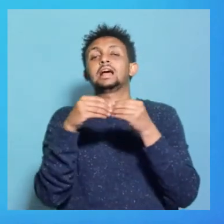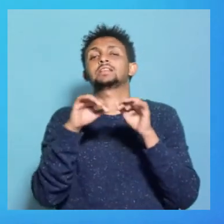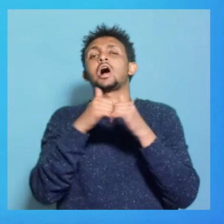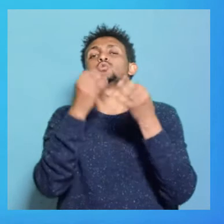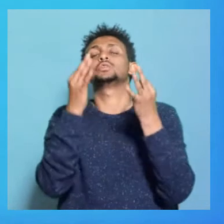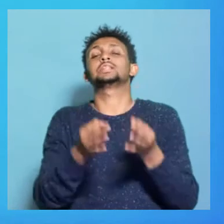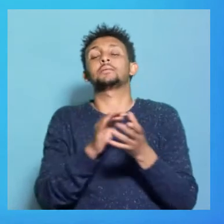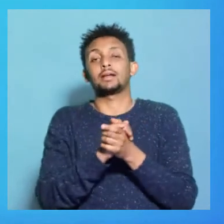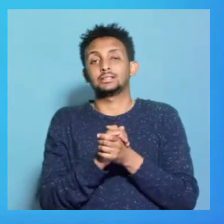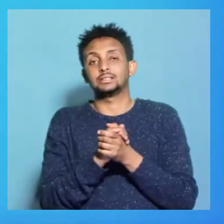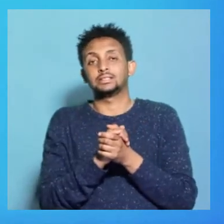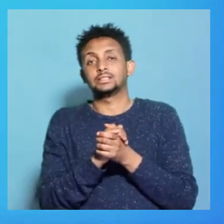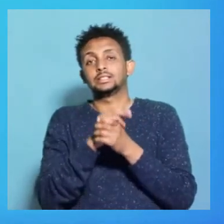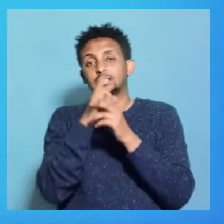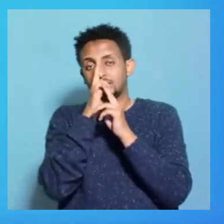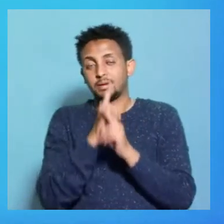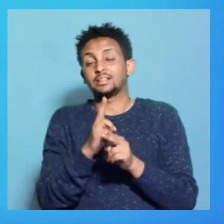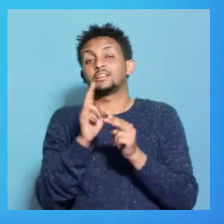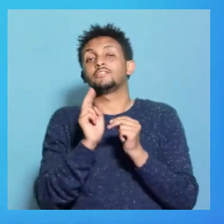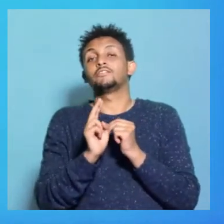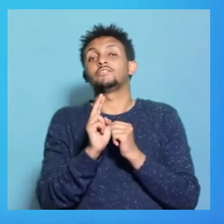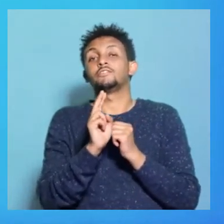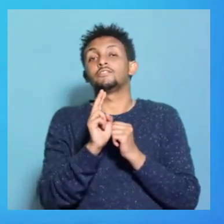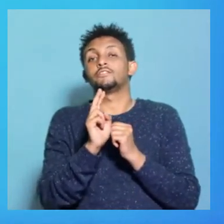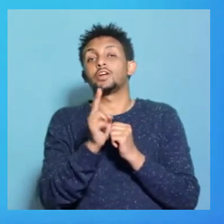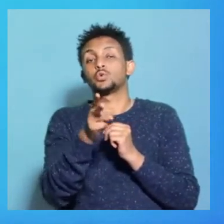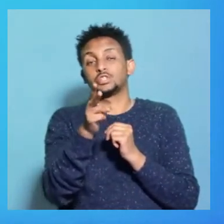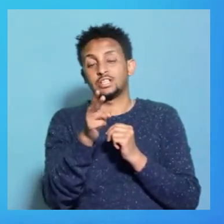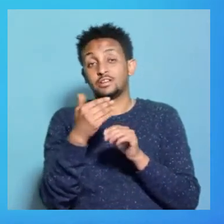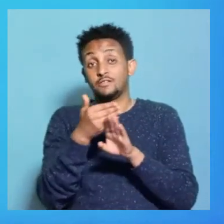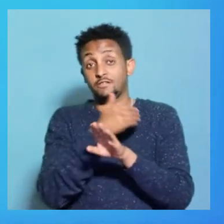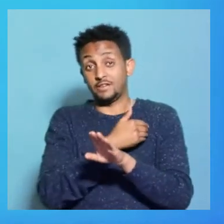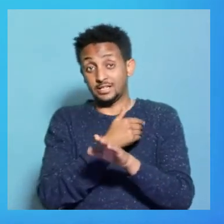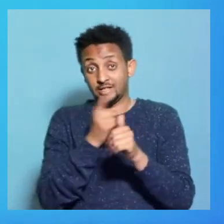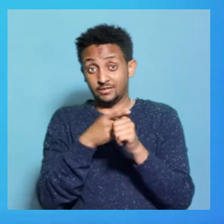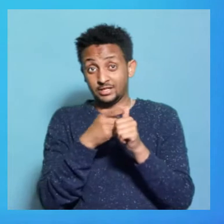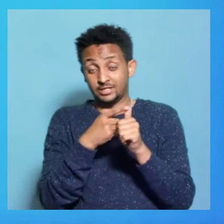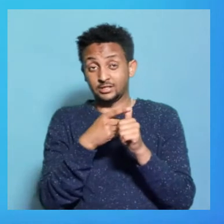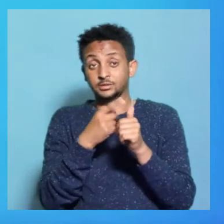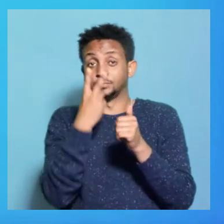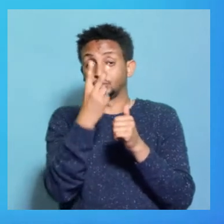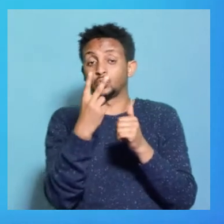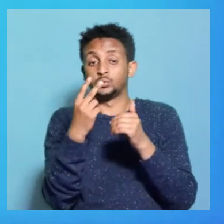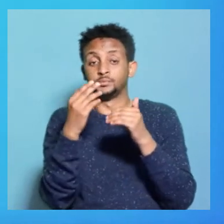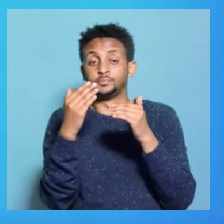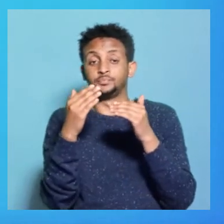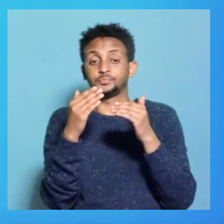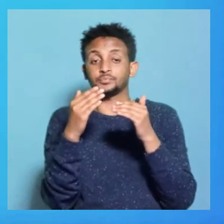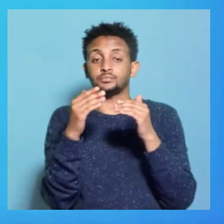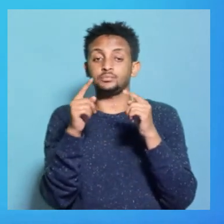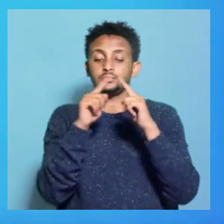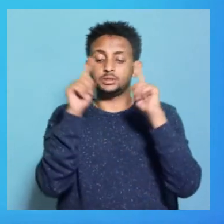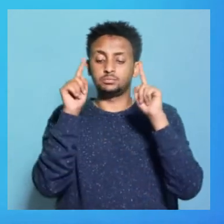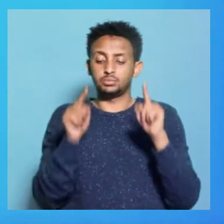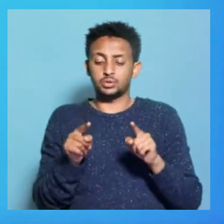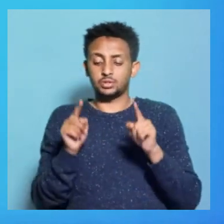we determine the respective velocity? For the first case, we have two blocks. Let's